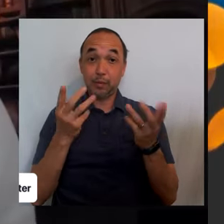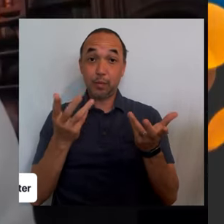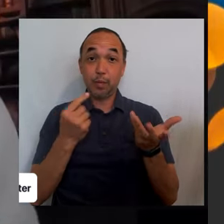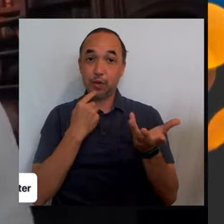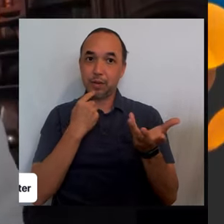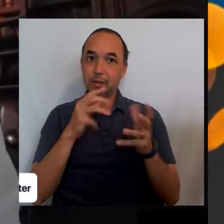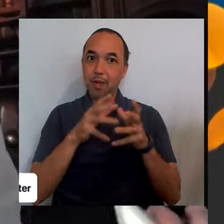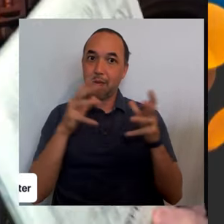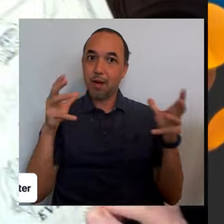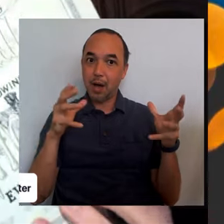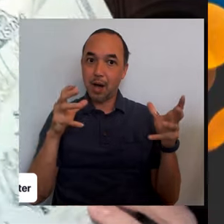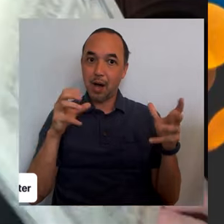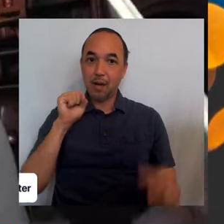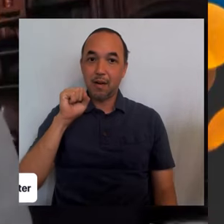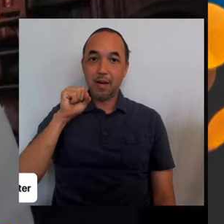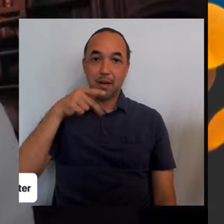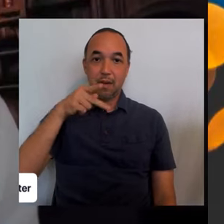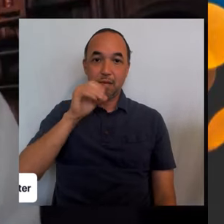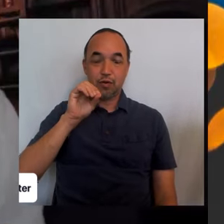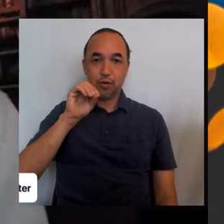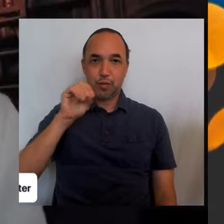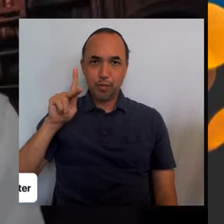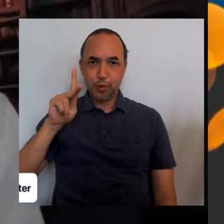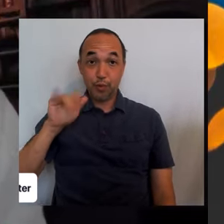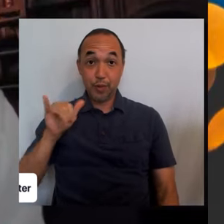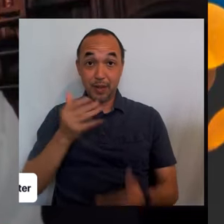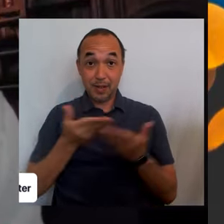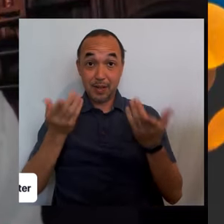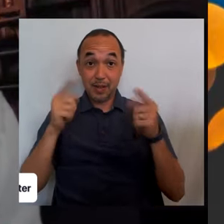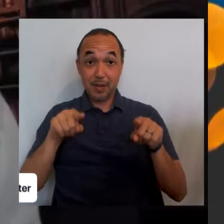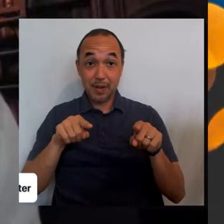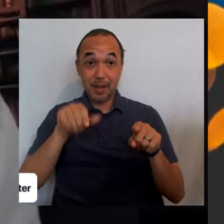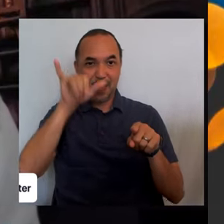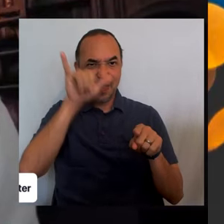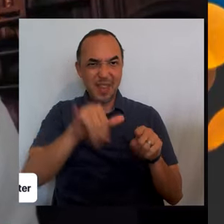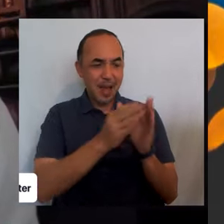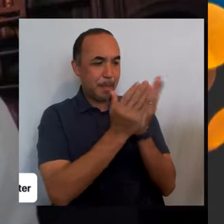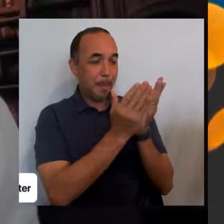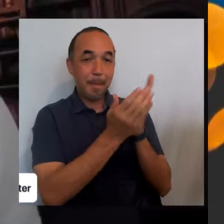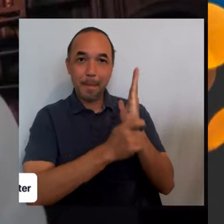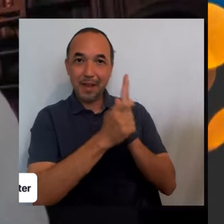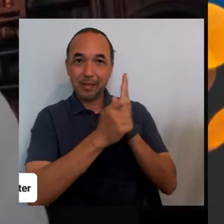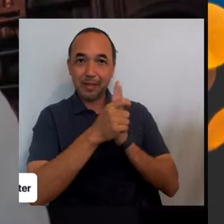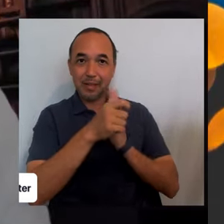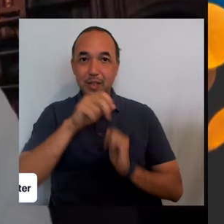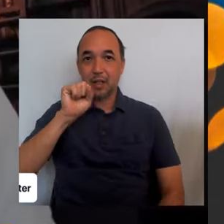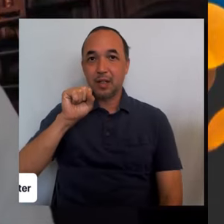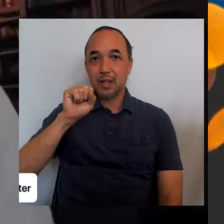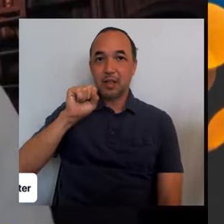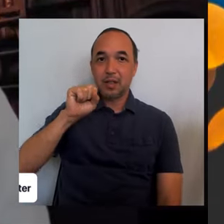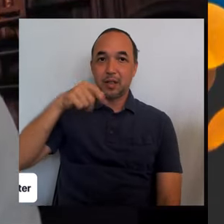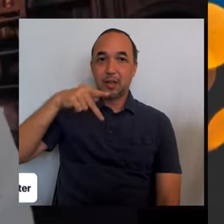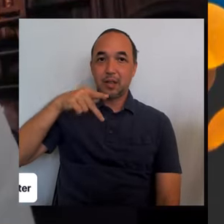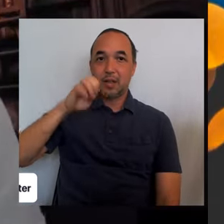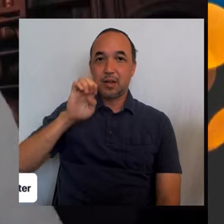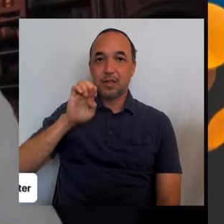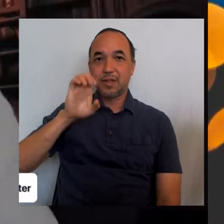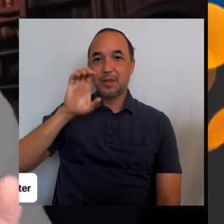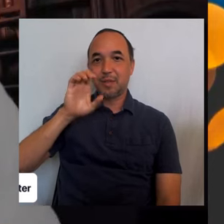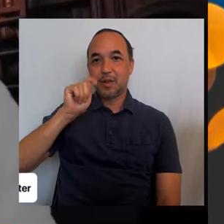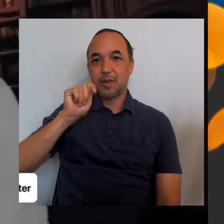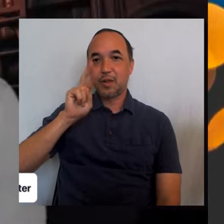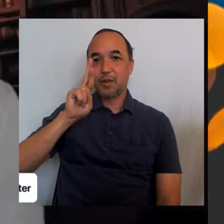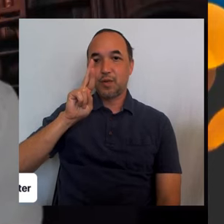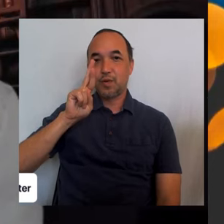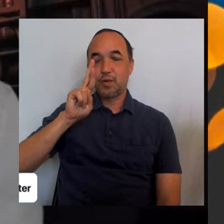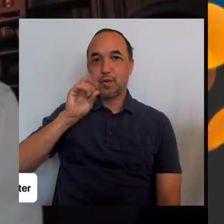going on here. This is Spectropia, actually. And this is well, this is something you can get on shopstands.com. We